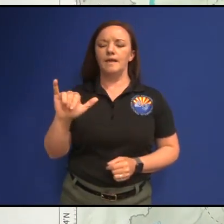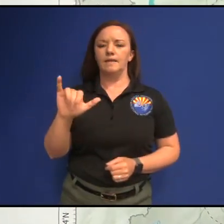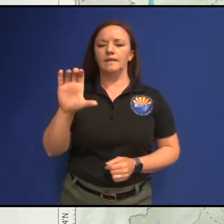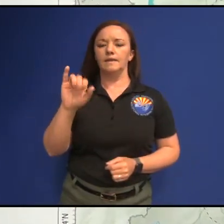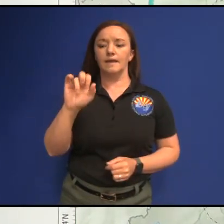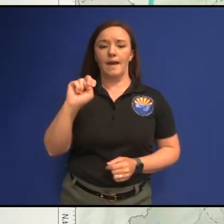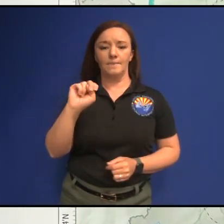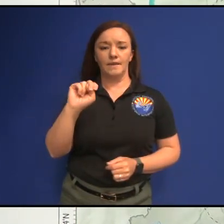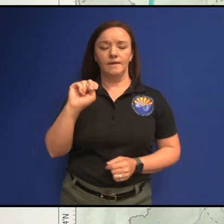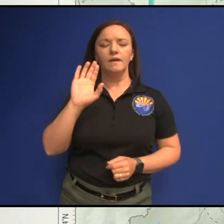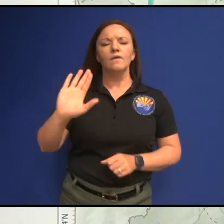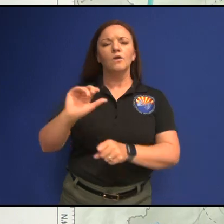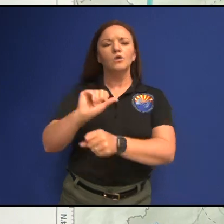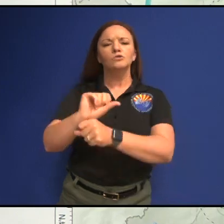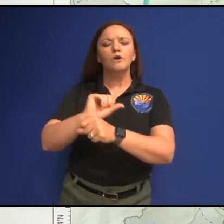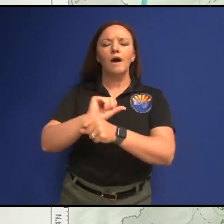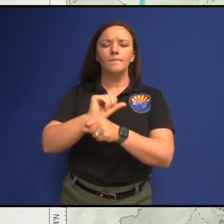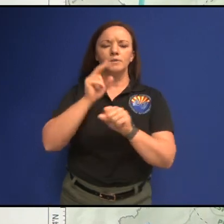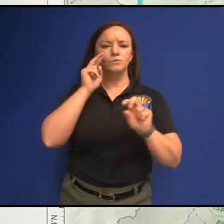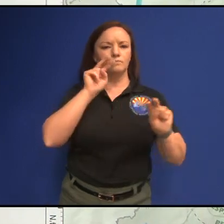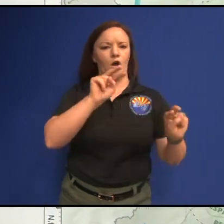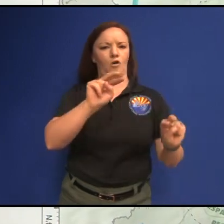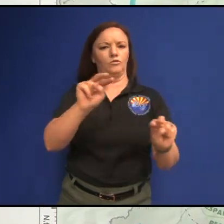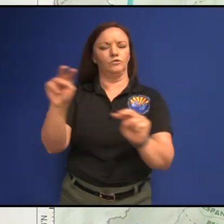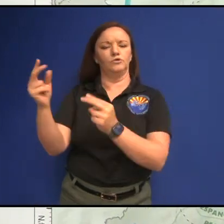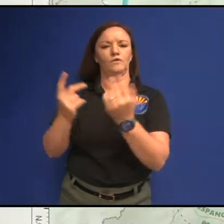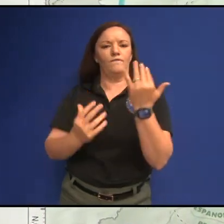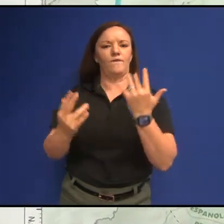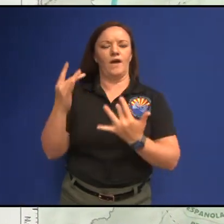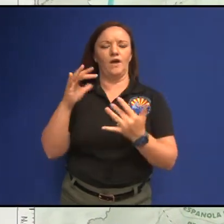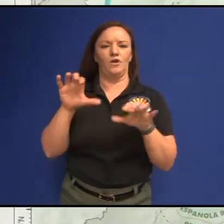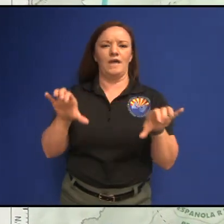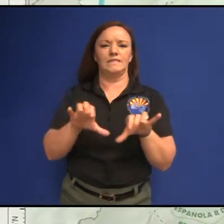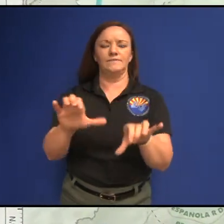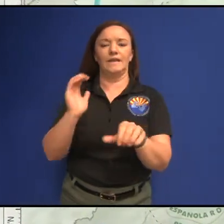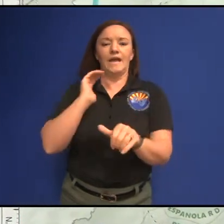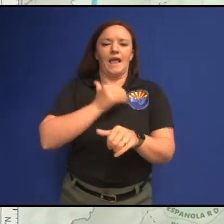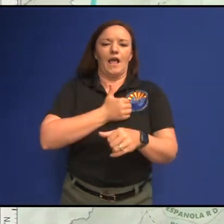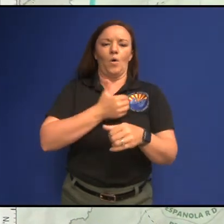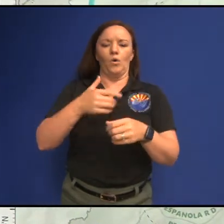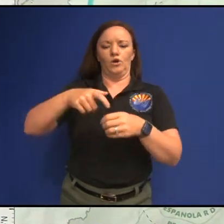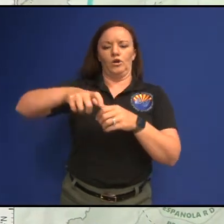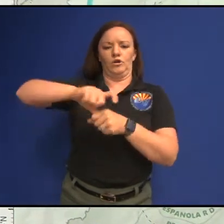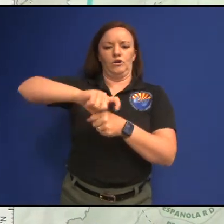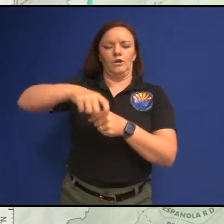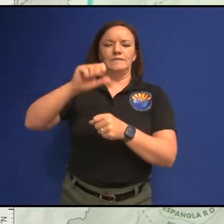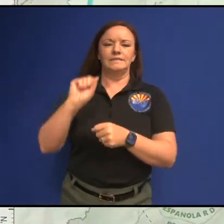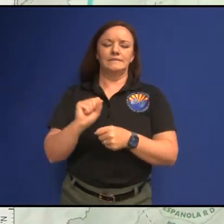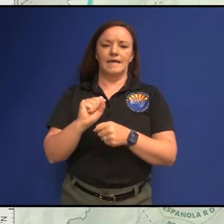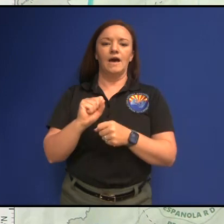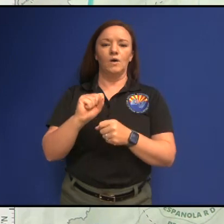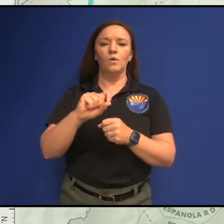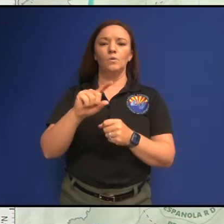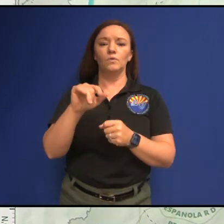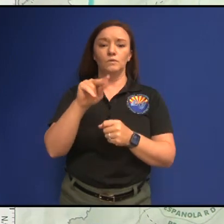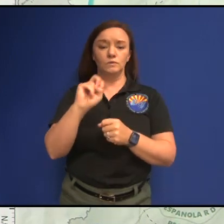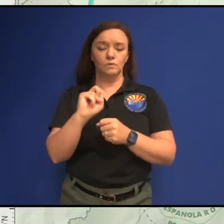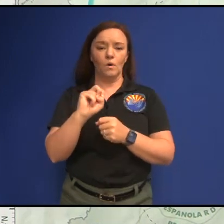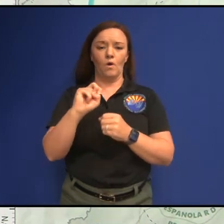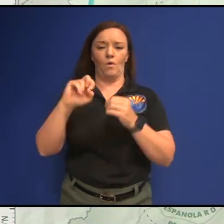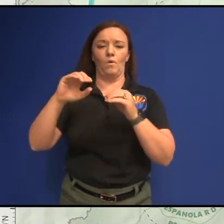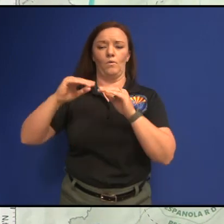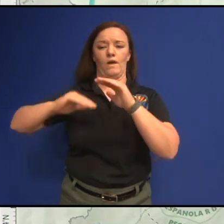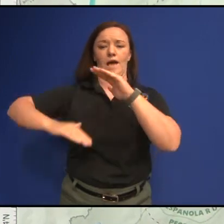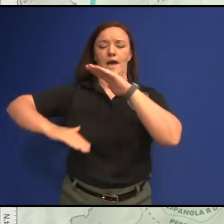monitor fire activity on the rest of our zone, of the south zone, up to the break in the between south and north zone.